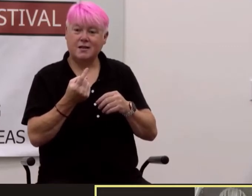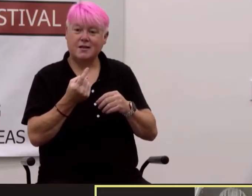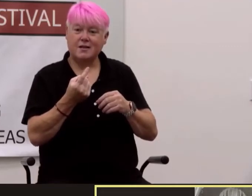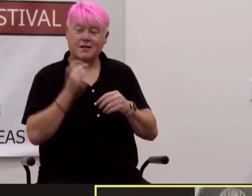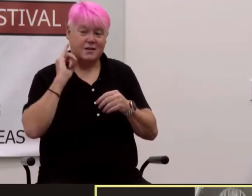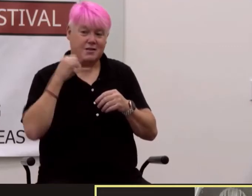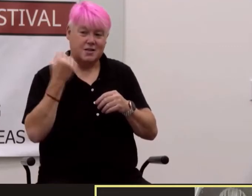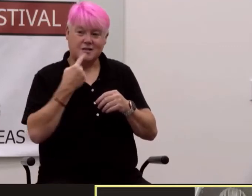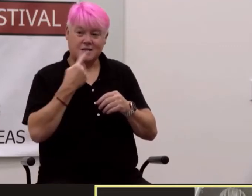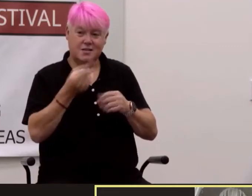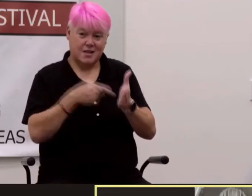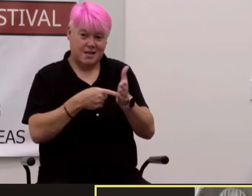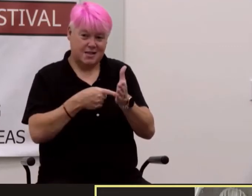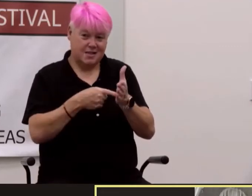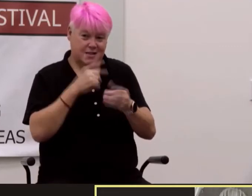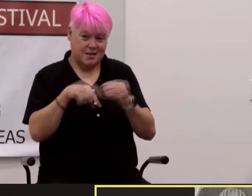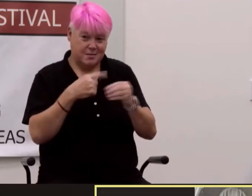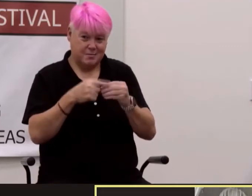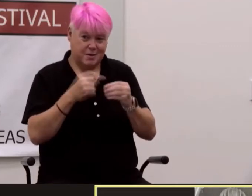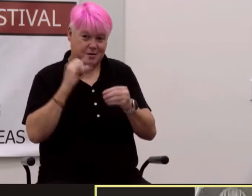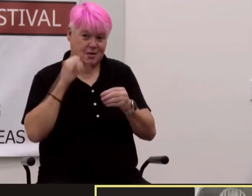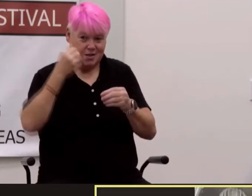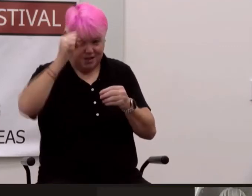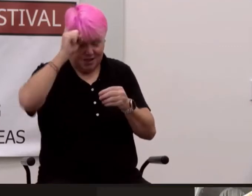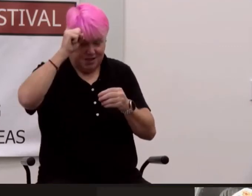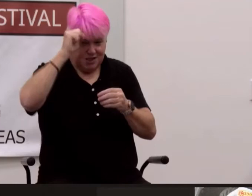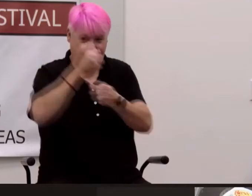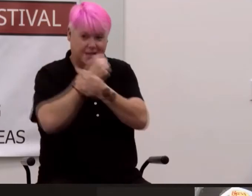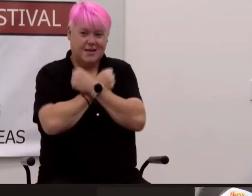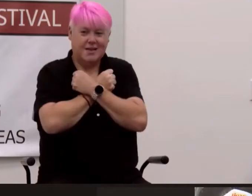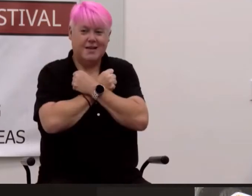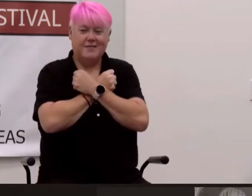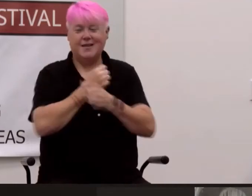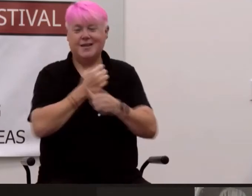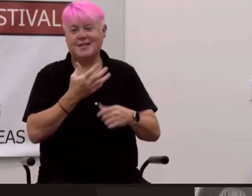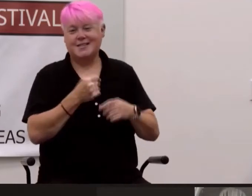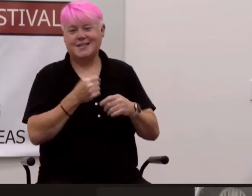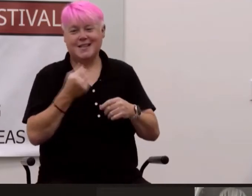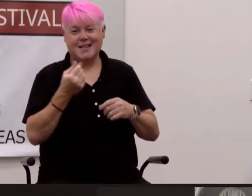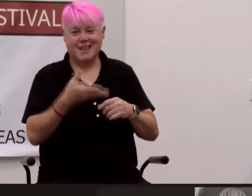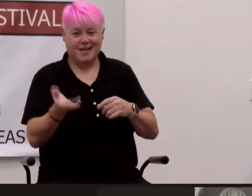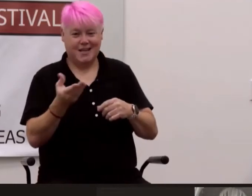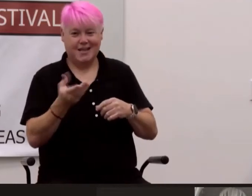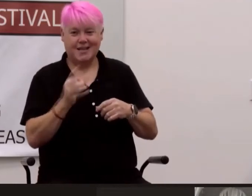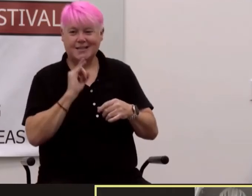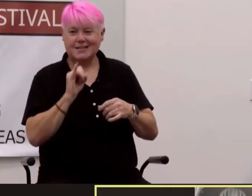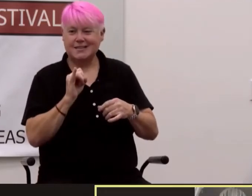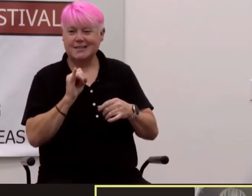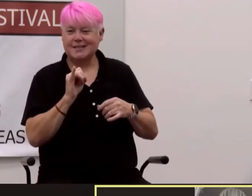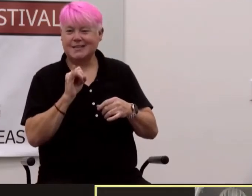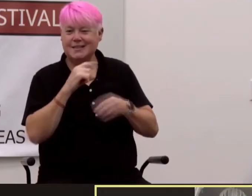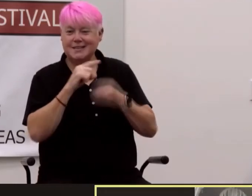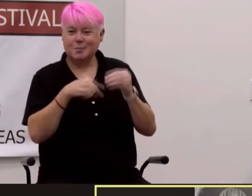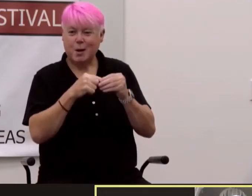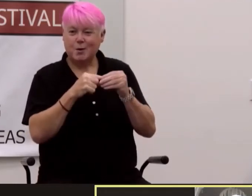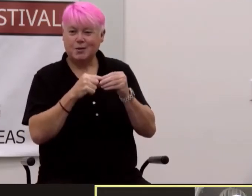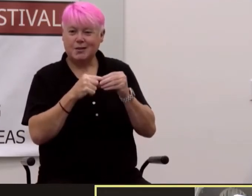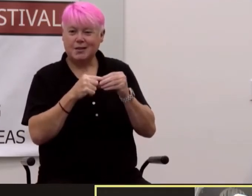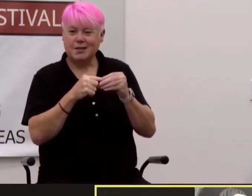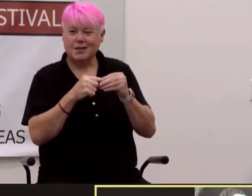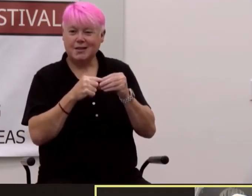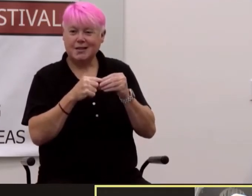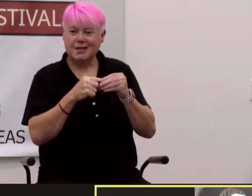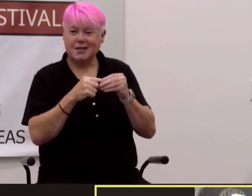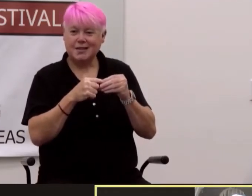say this about the Jen and Shane Love Fest. The thing is, it's about getting the